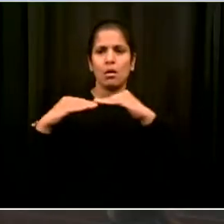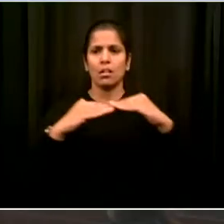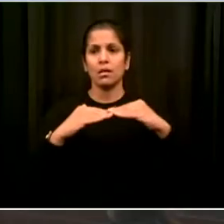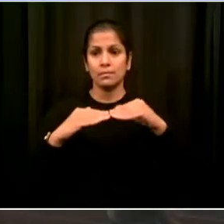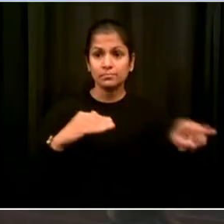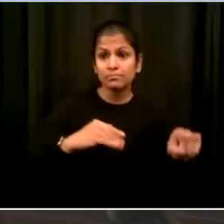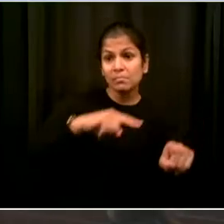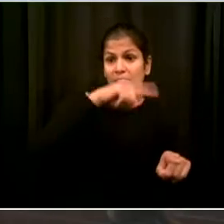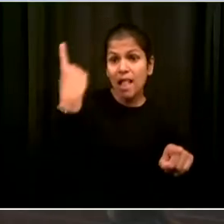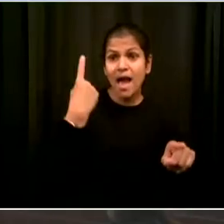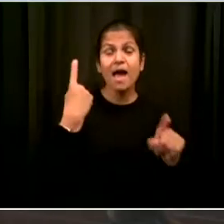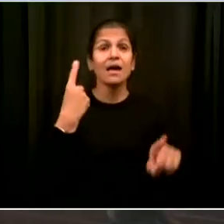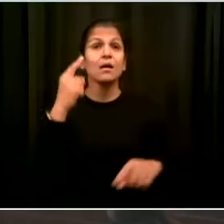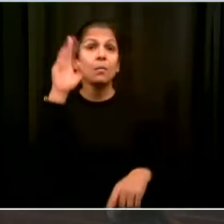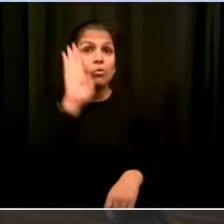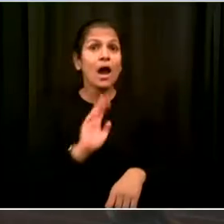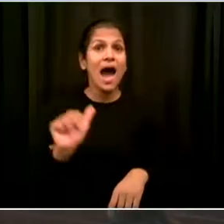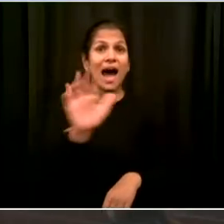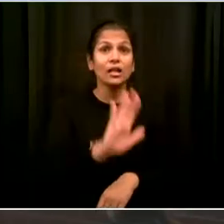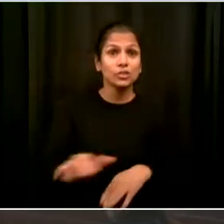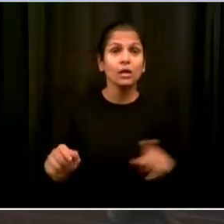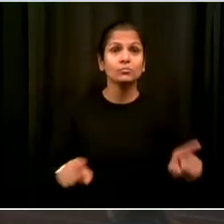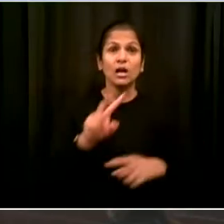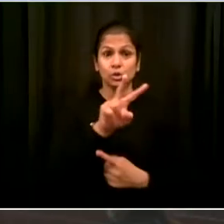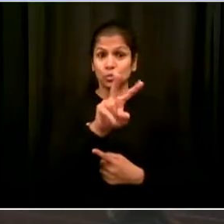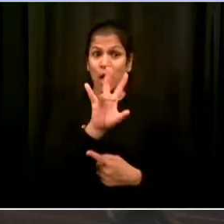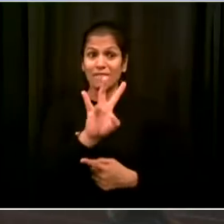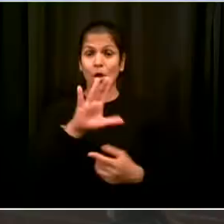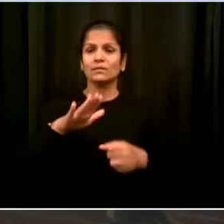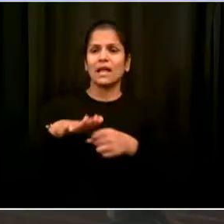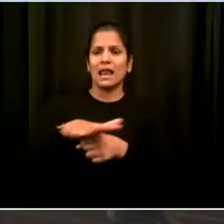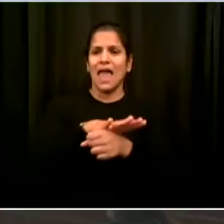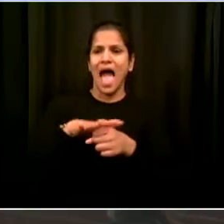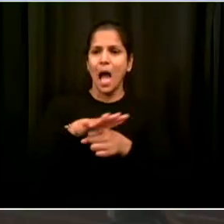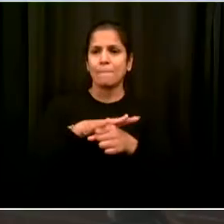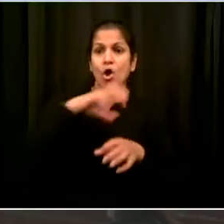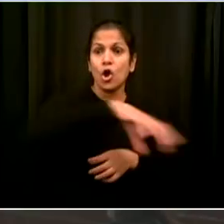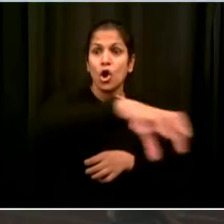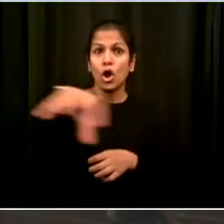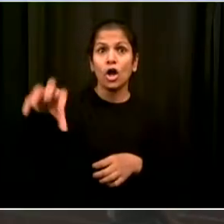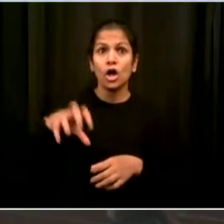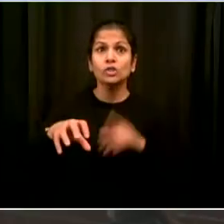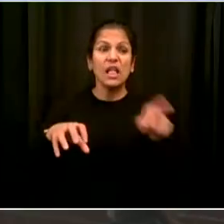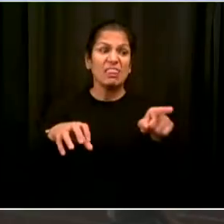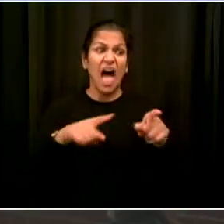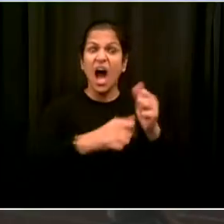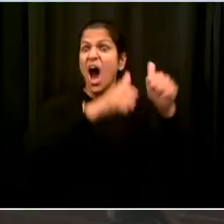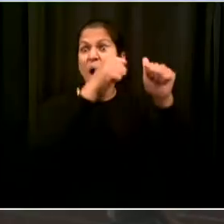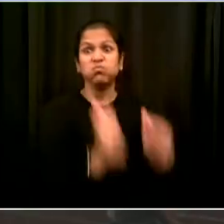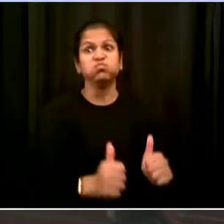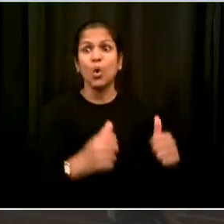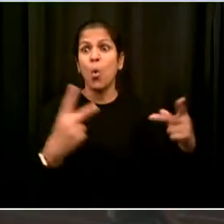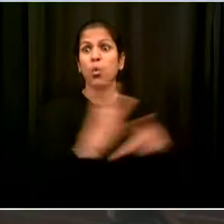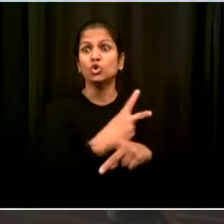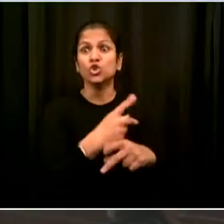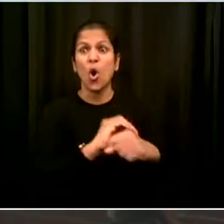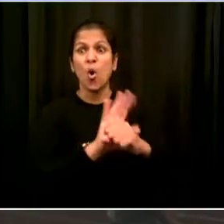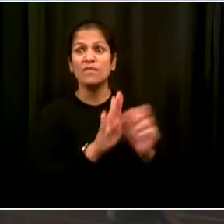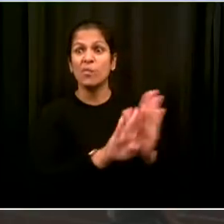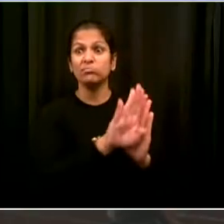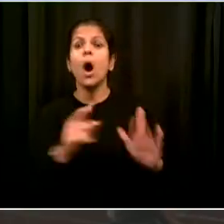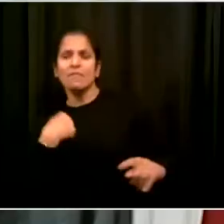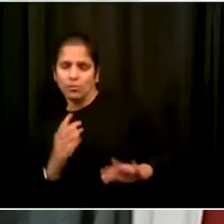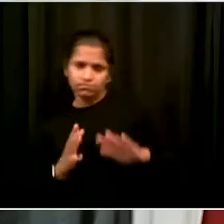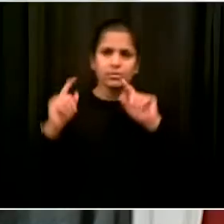grassroots level to ensure New Yorkers know where the vaccine is being distributed and administered. Deputy mayors and agencies across the administration